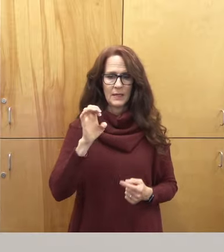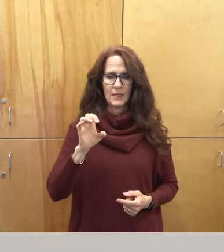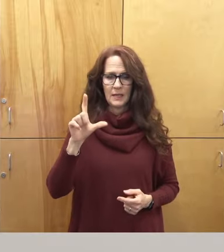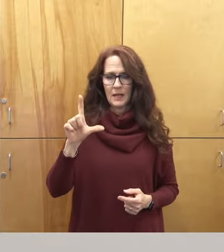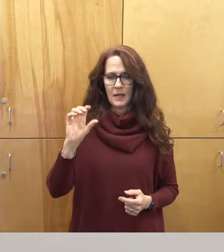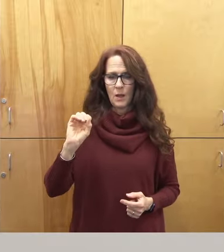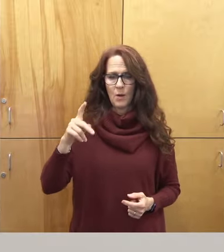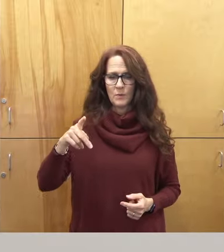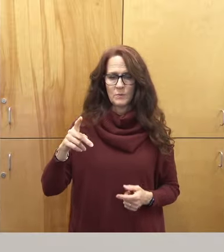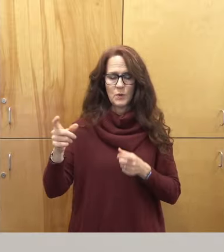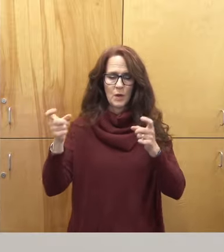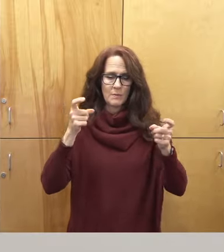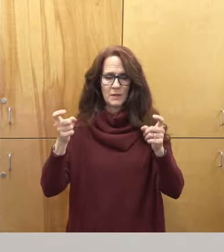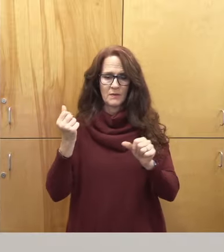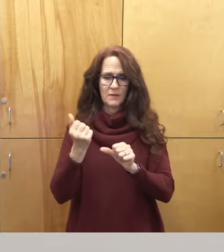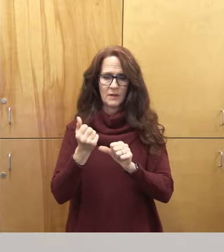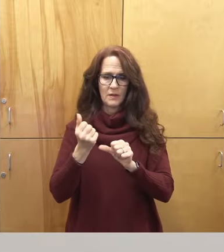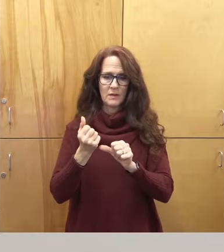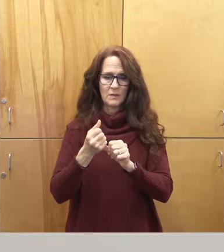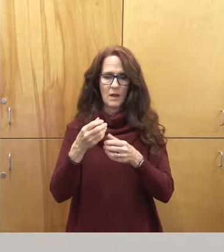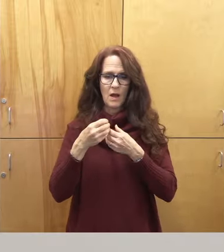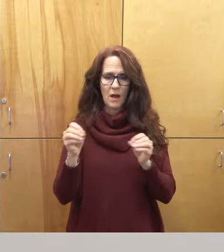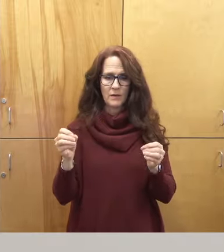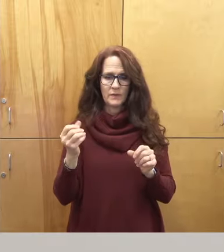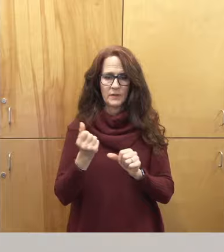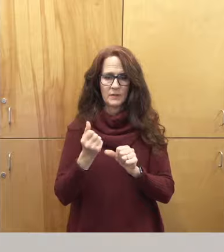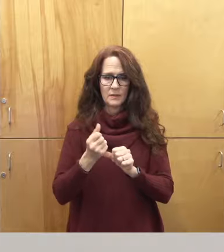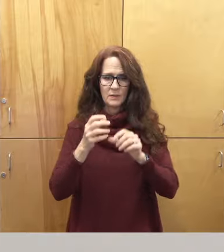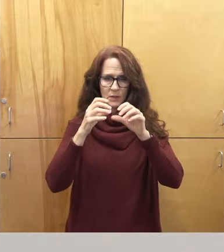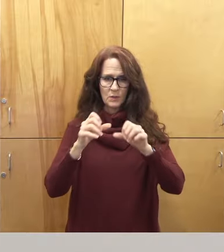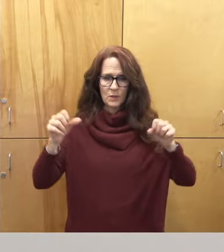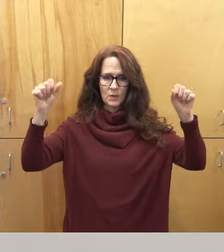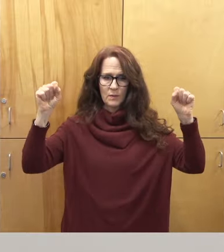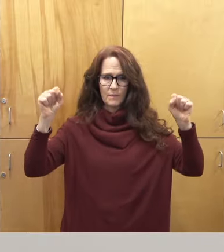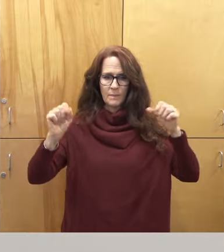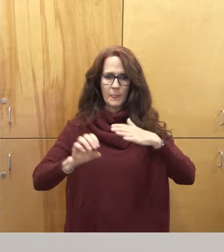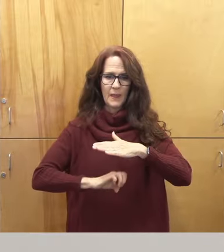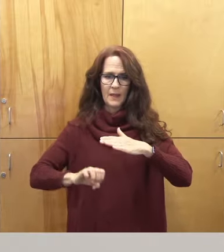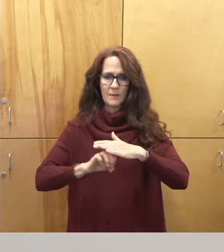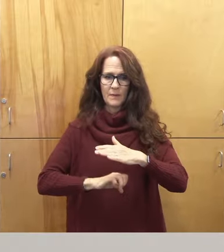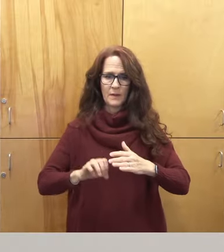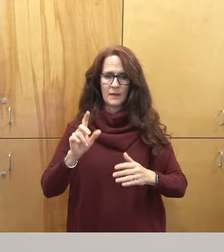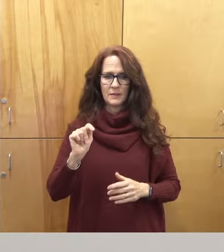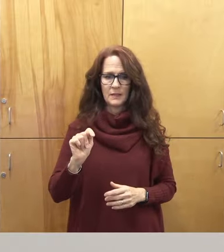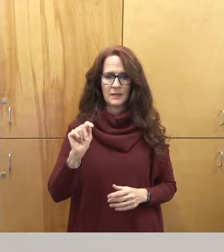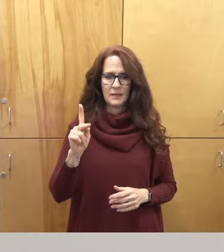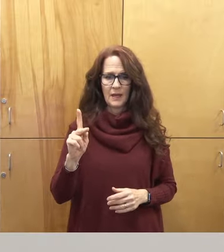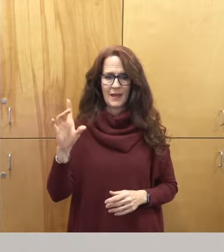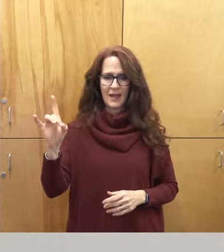to administrative assistant, Office of the Assistant Superintendent, Elementary and TK-8 Schools.